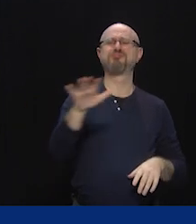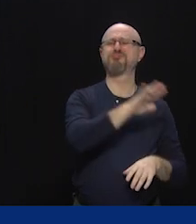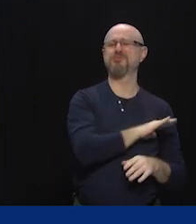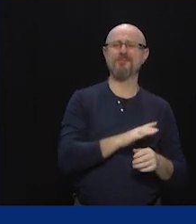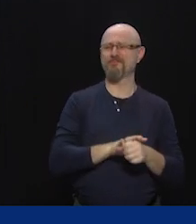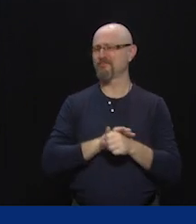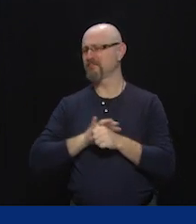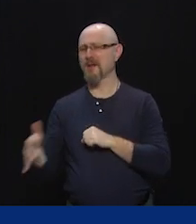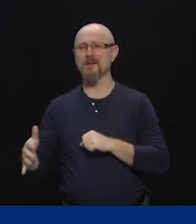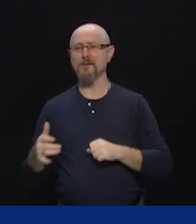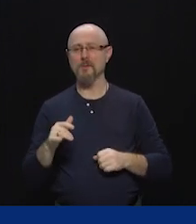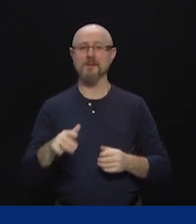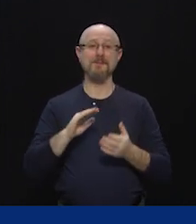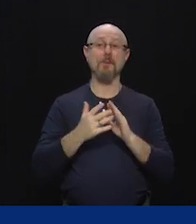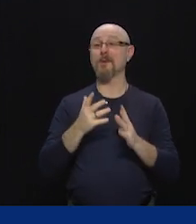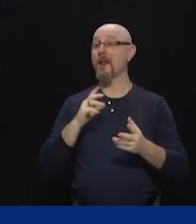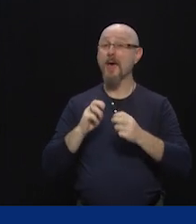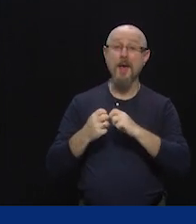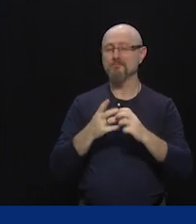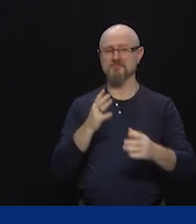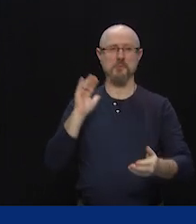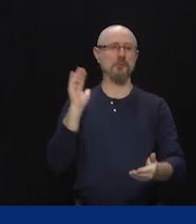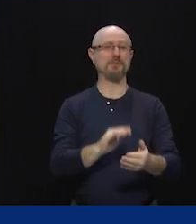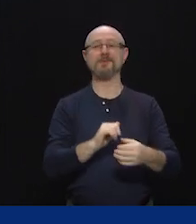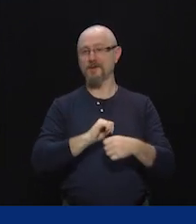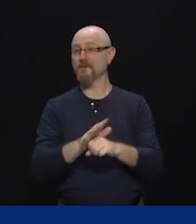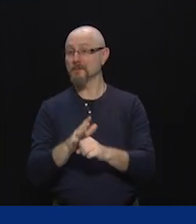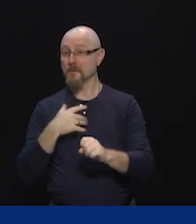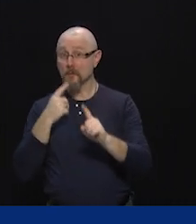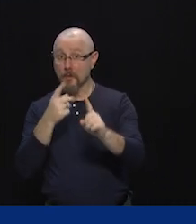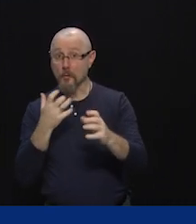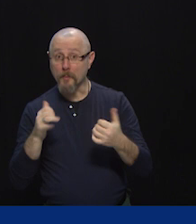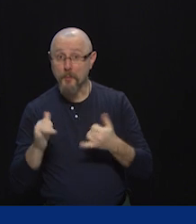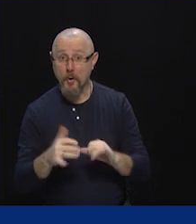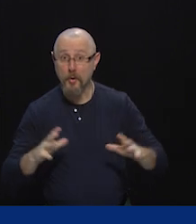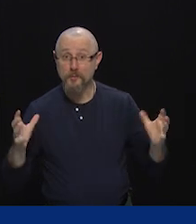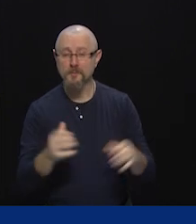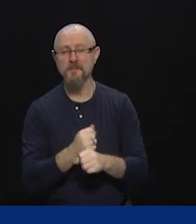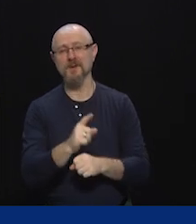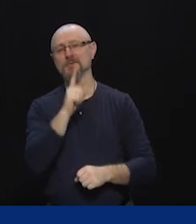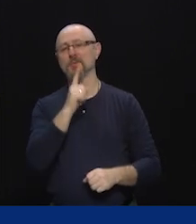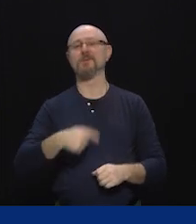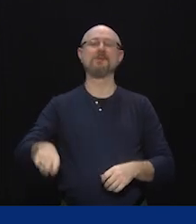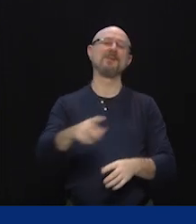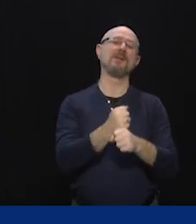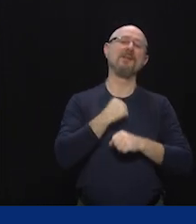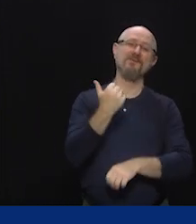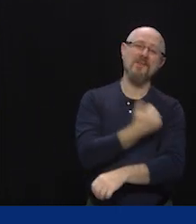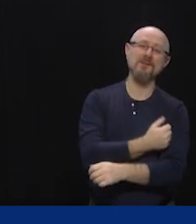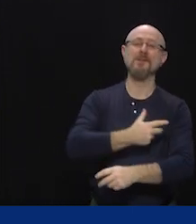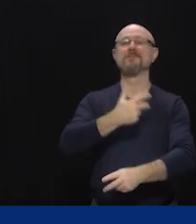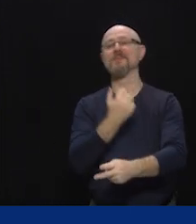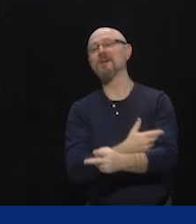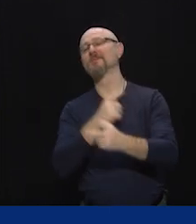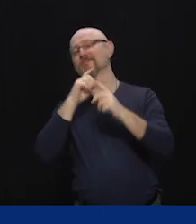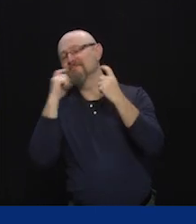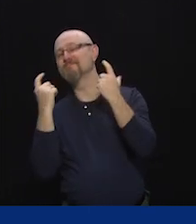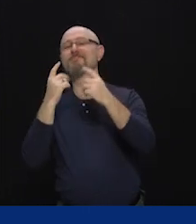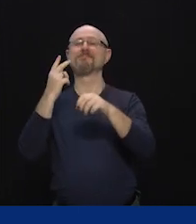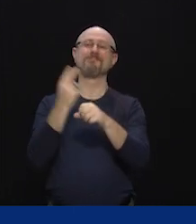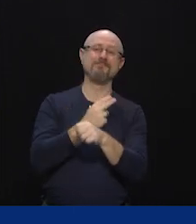So if you want to be attending your parties, please make sure that people are vaccinated and boosted. You wear your mask. Possibly